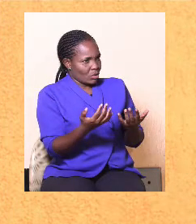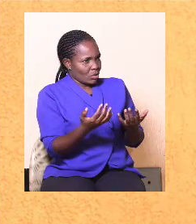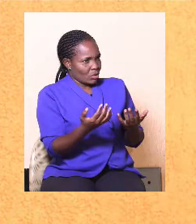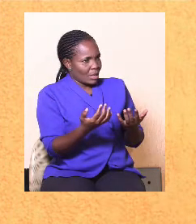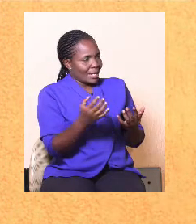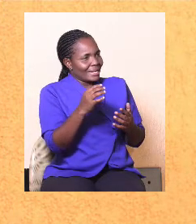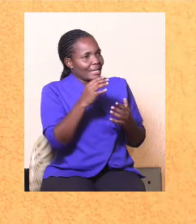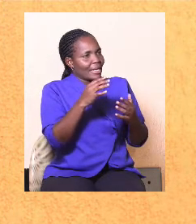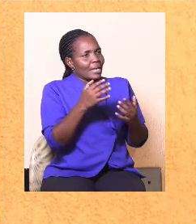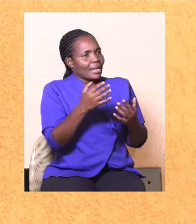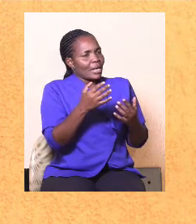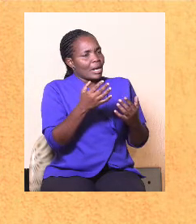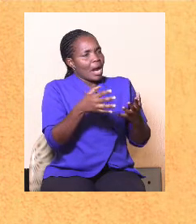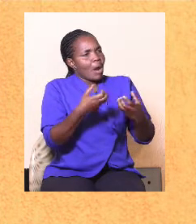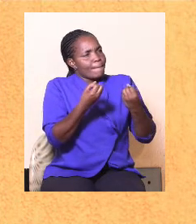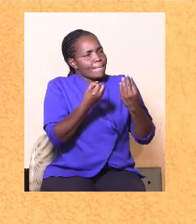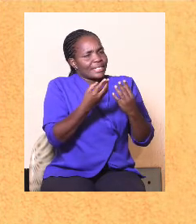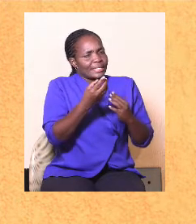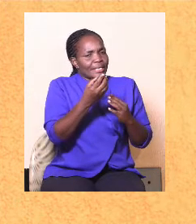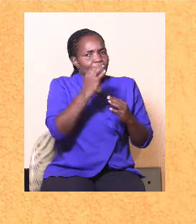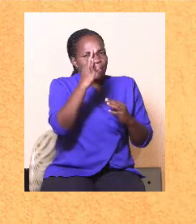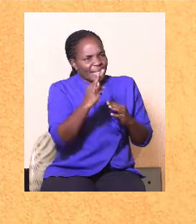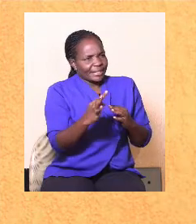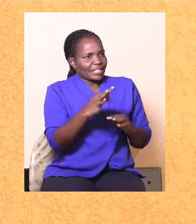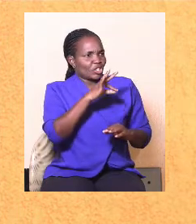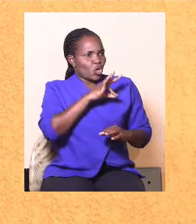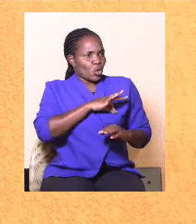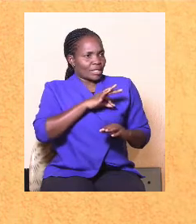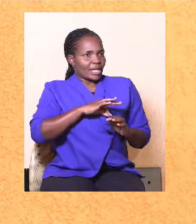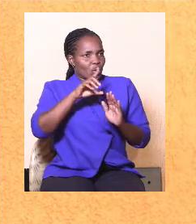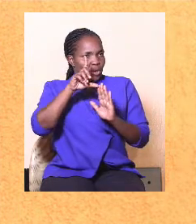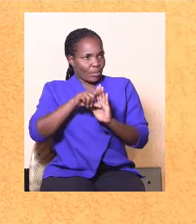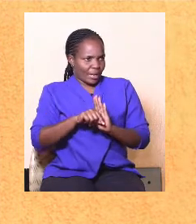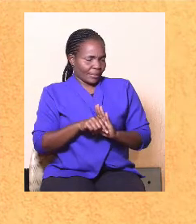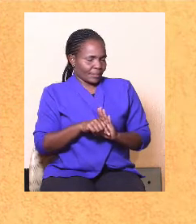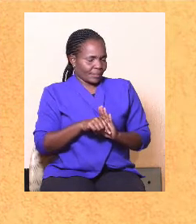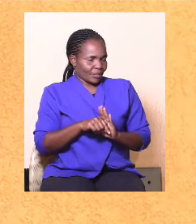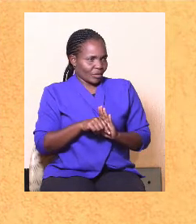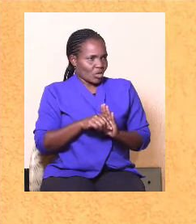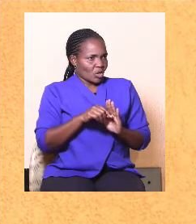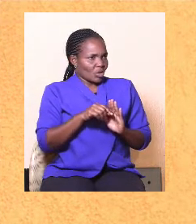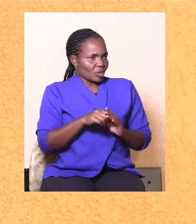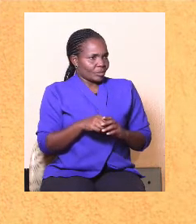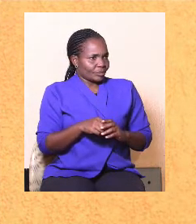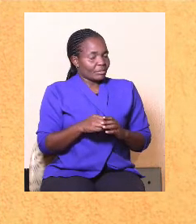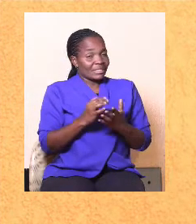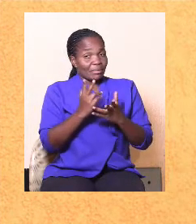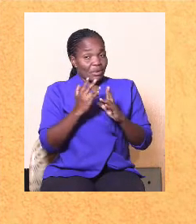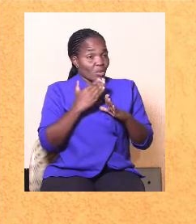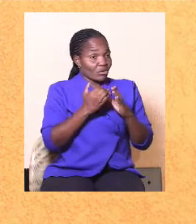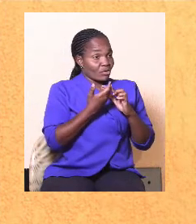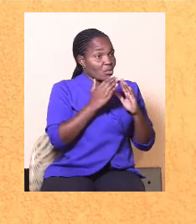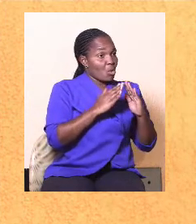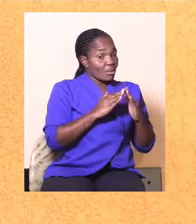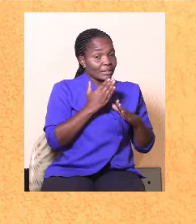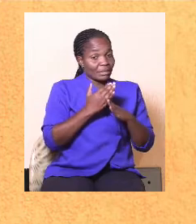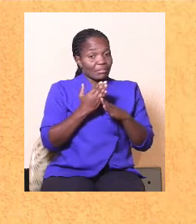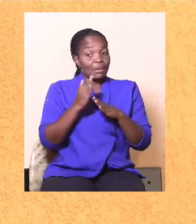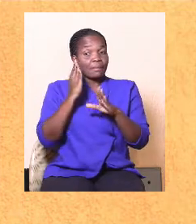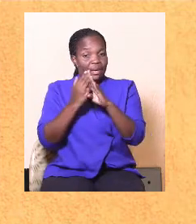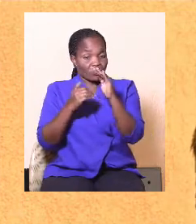who are out there and obviously not all working from home currently? It's no disrespect towards them, but we're all in this